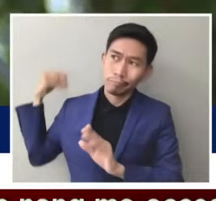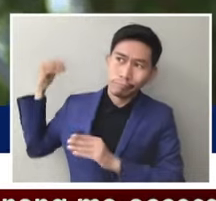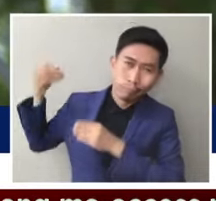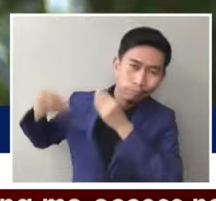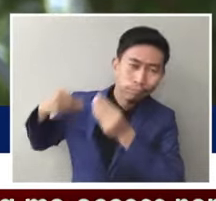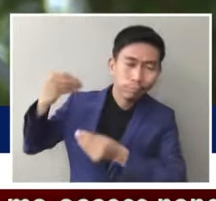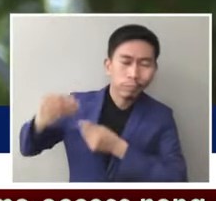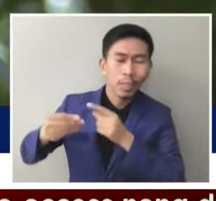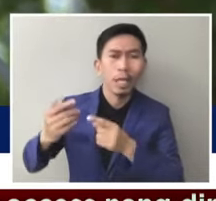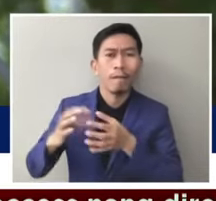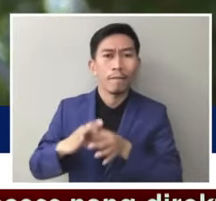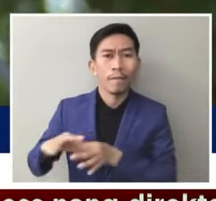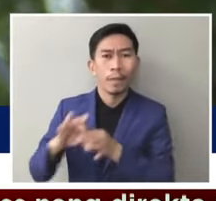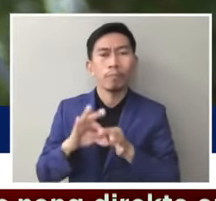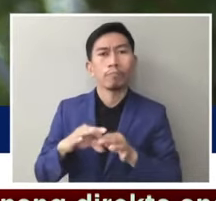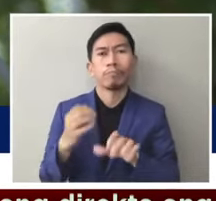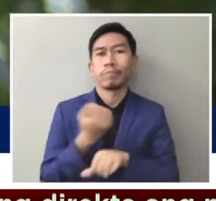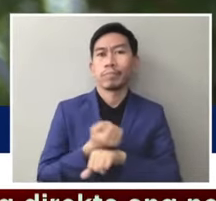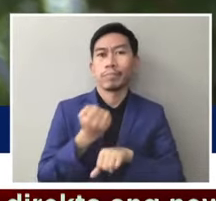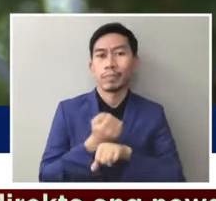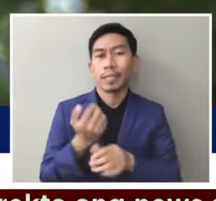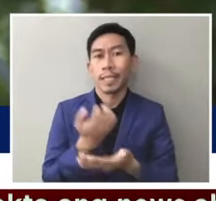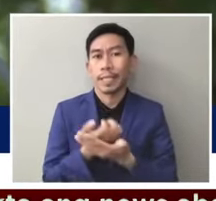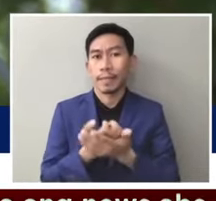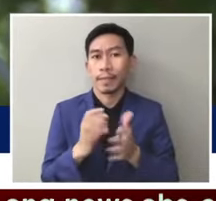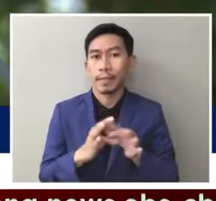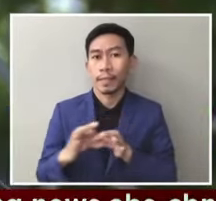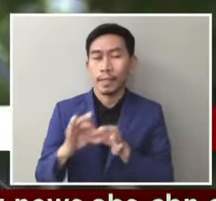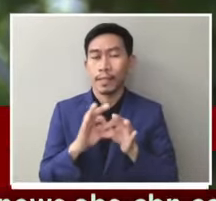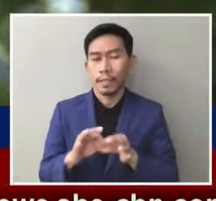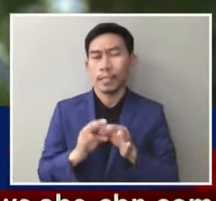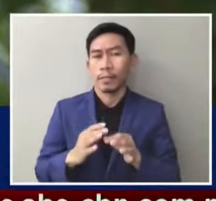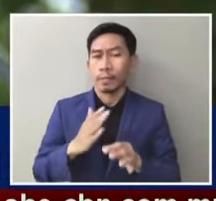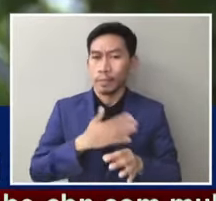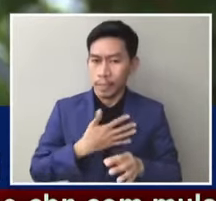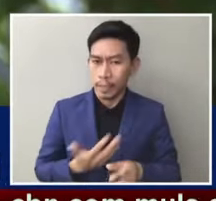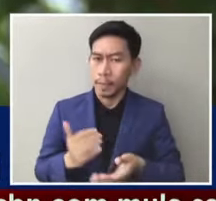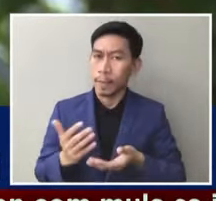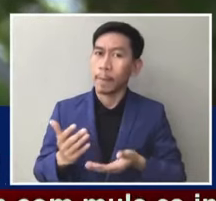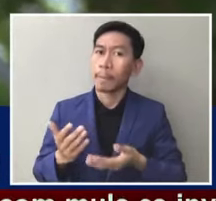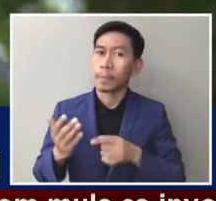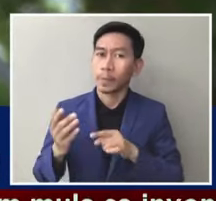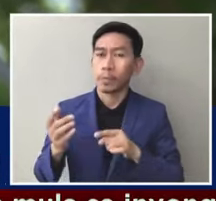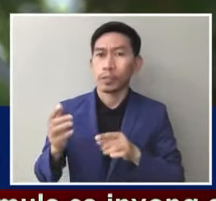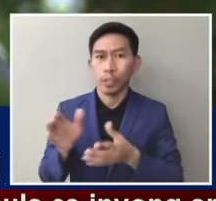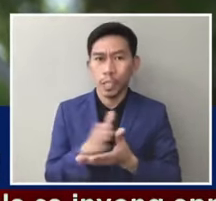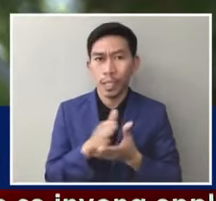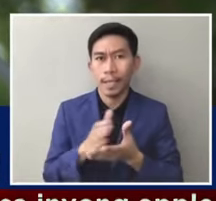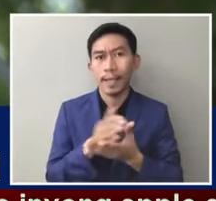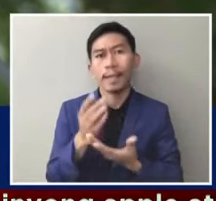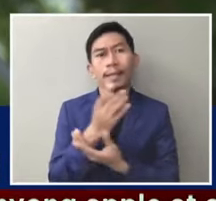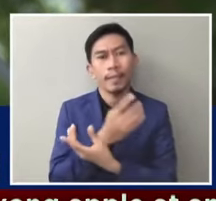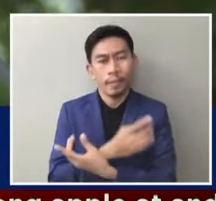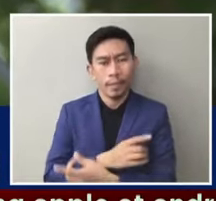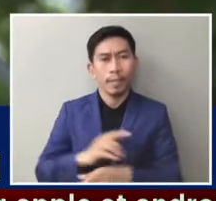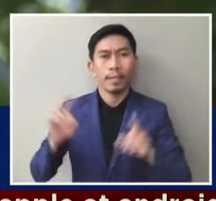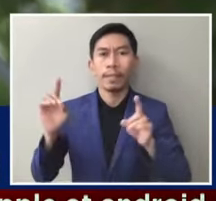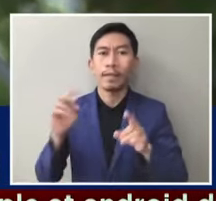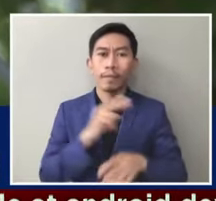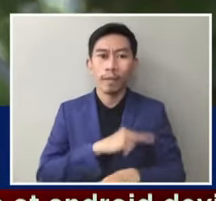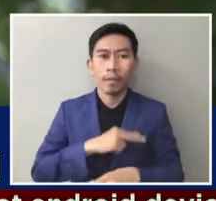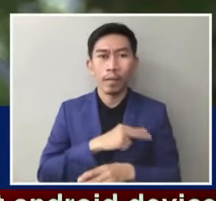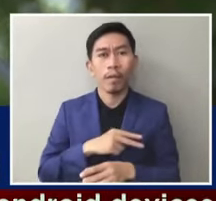economic relationships, a resolute commitment to shared democratic values, and a shared vision for a free and